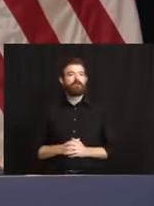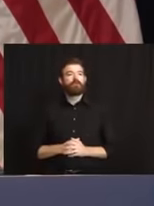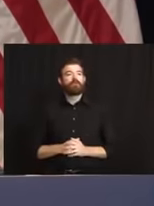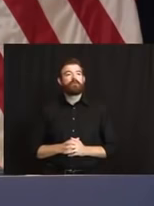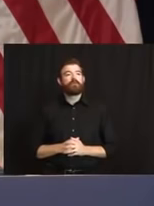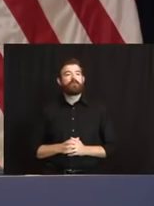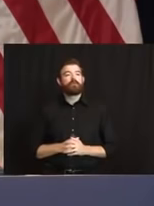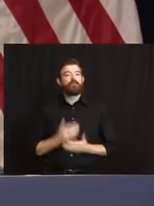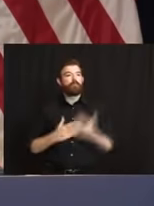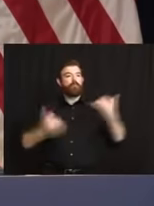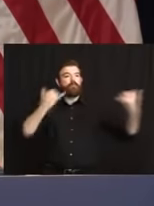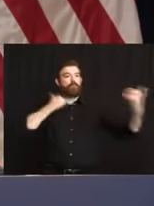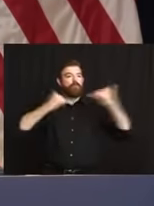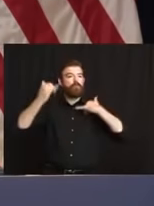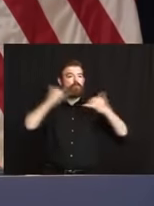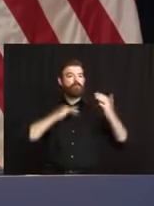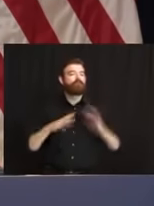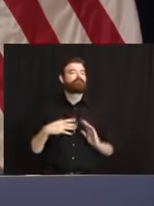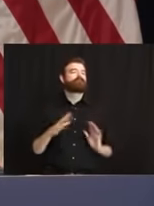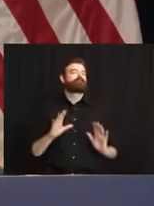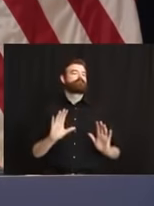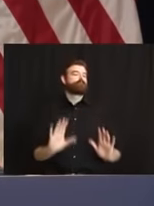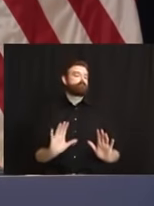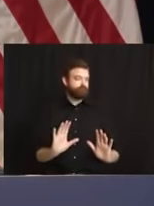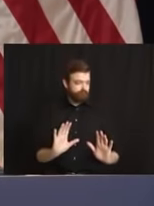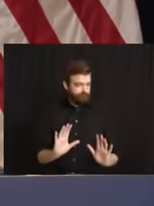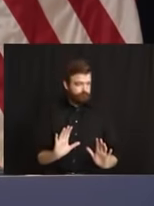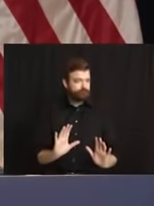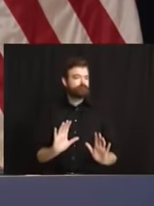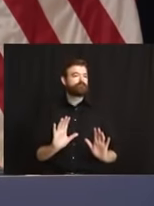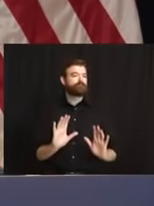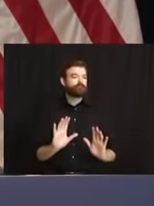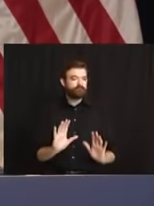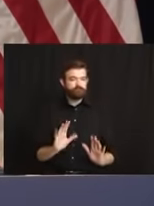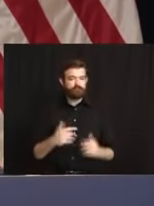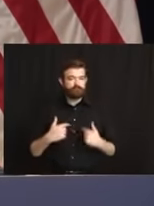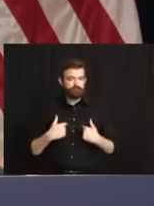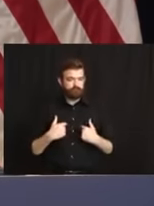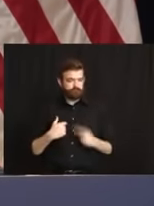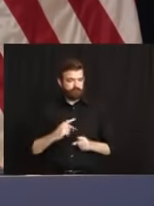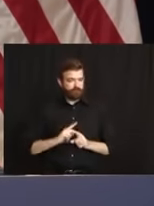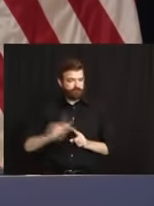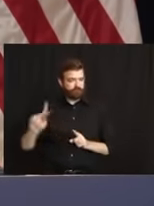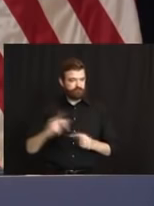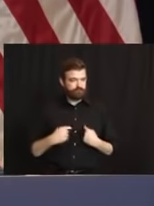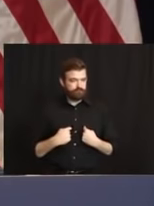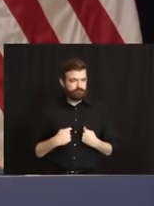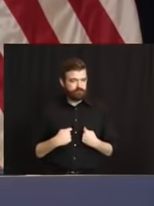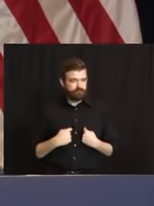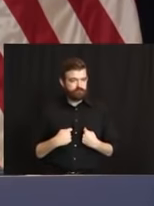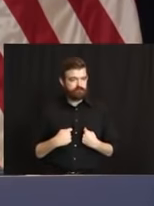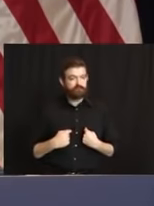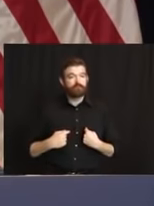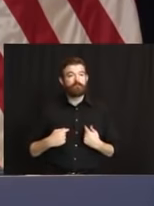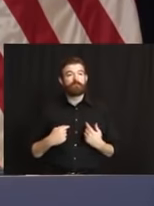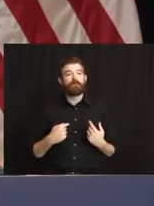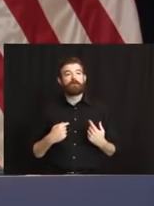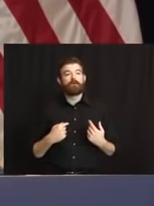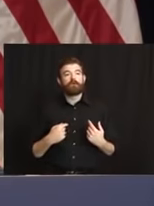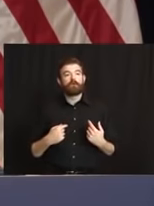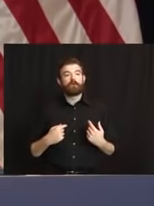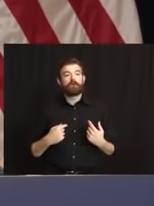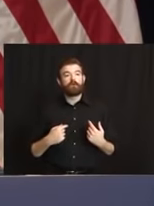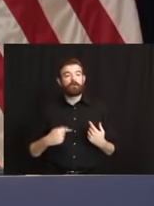to that is, as a profession, we need to be social workers, we need to be pastors, we need to be coaches. I think